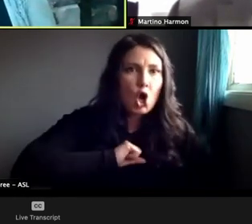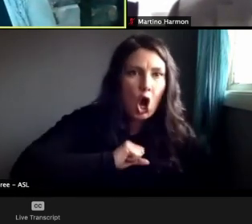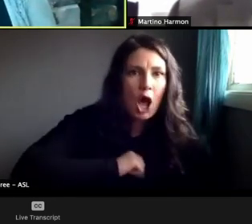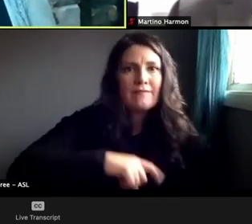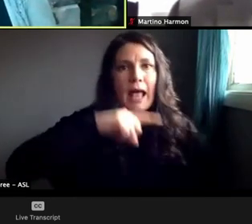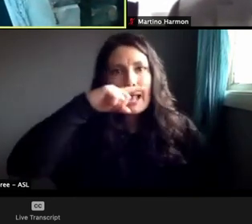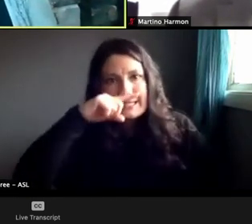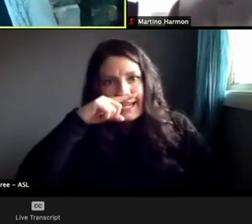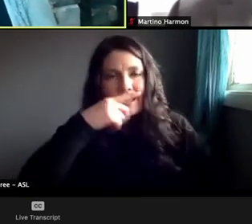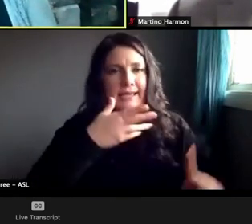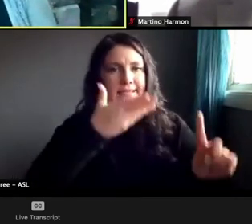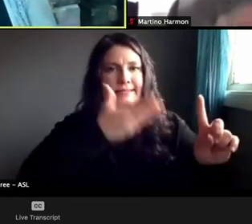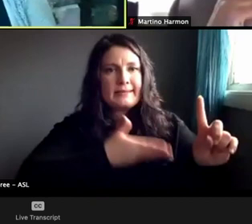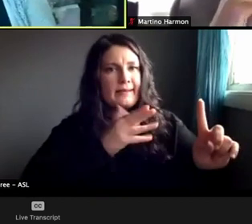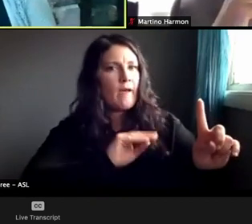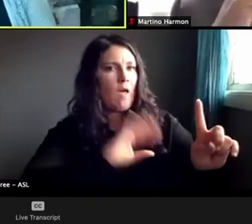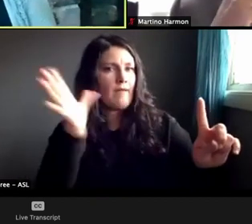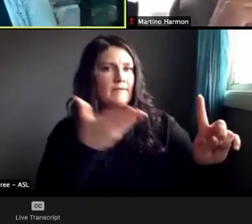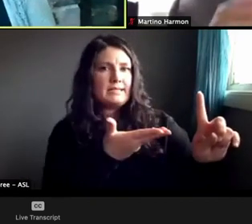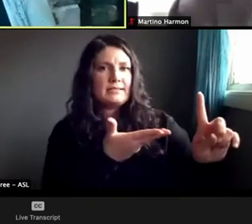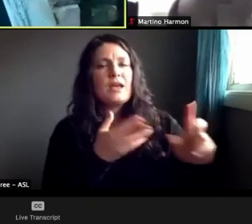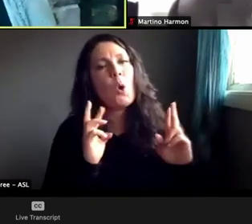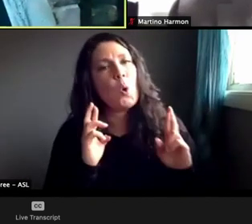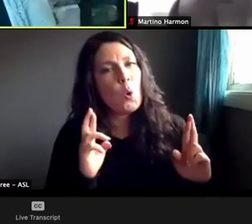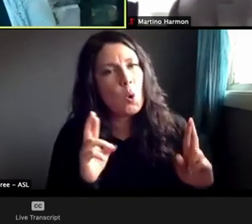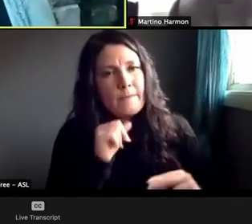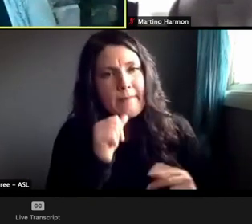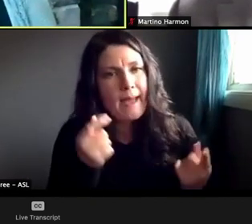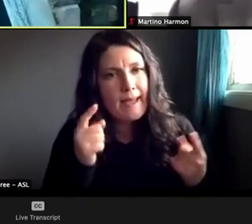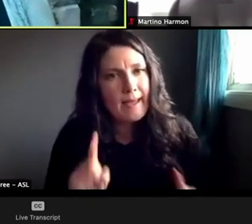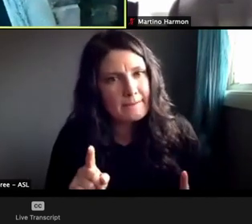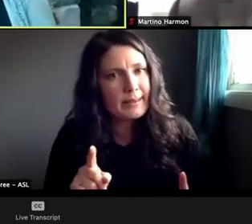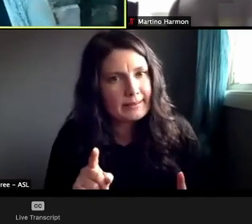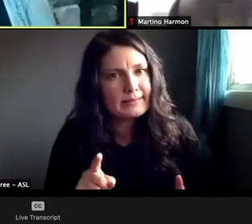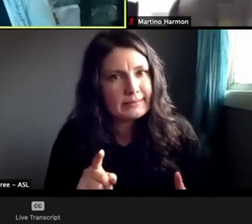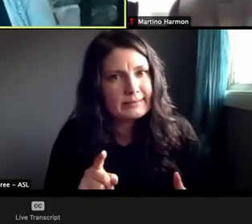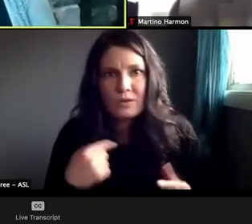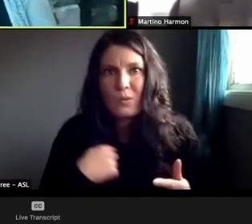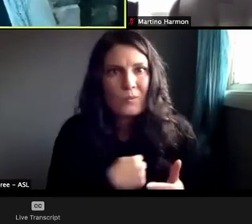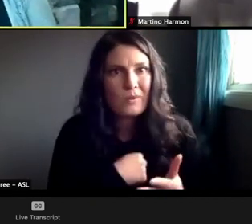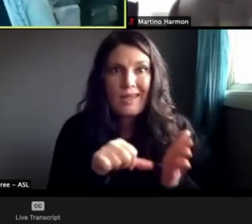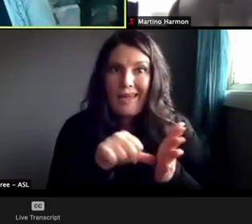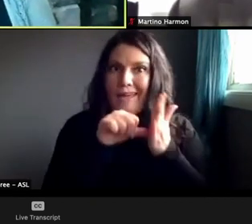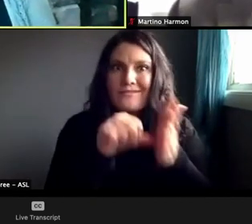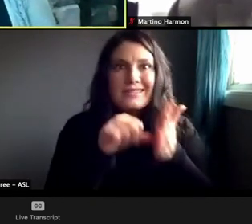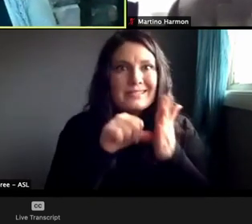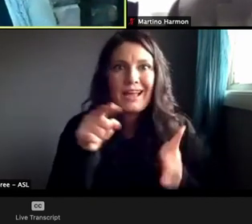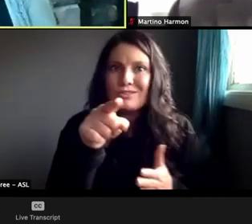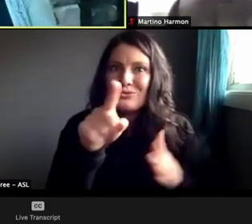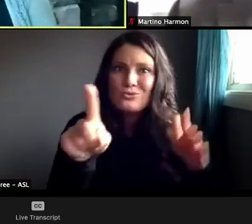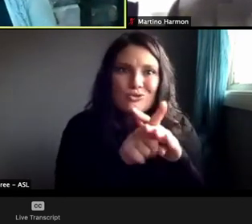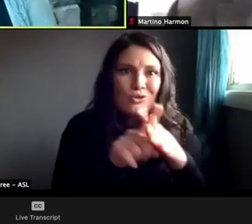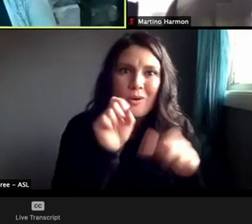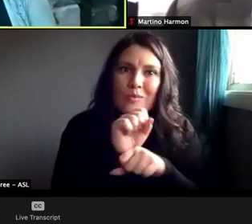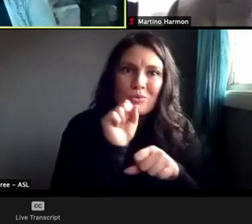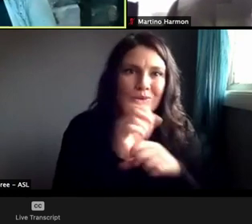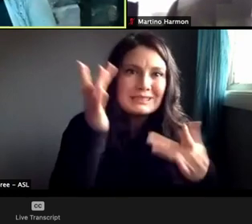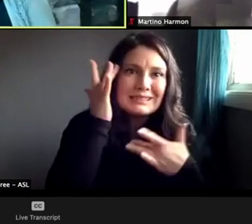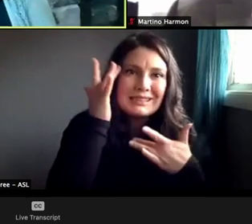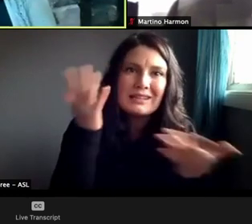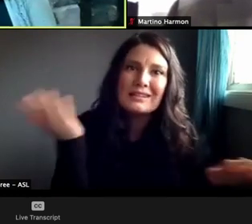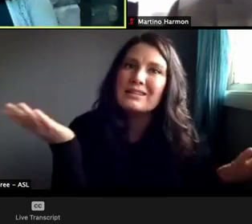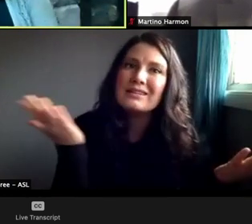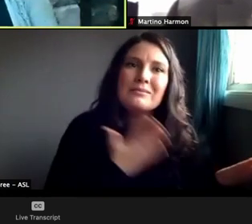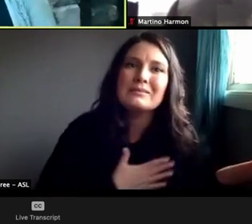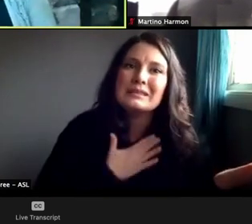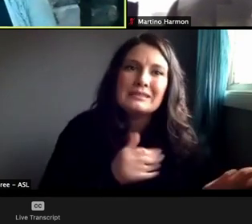not happening. And again, I think we've really emphasized throughout this time that you shouldn't be coming to work sick. And I think at the health system is probably the